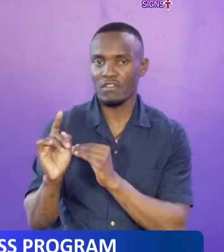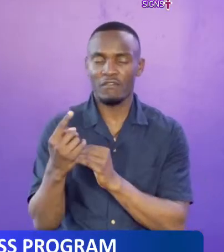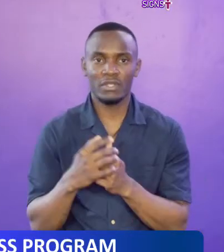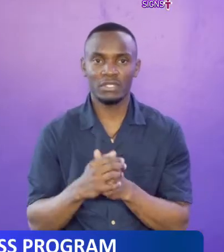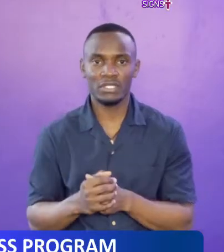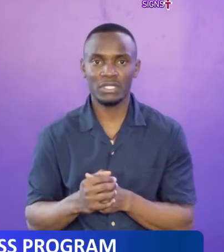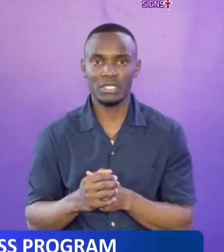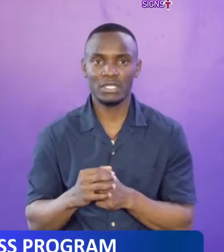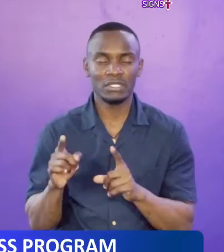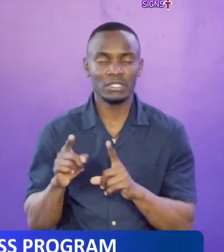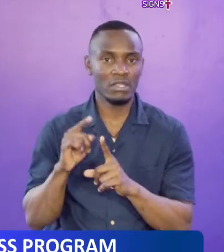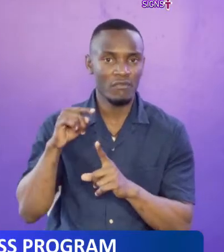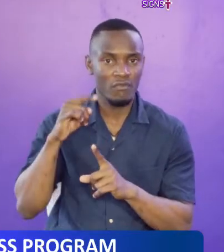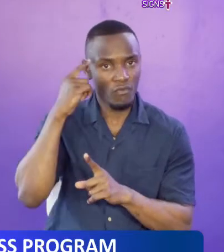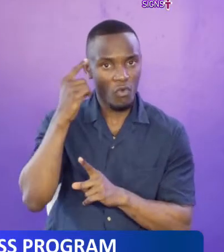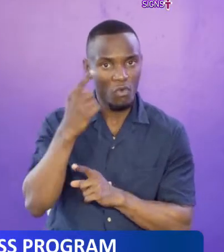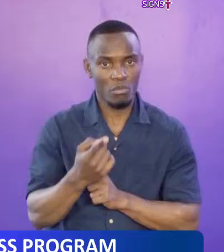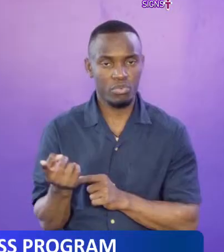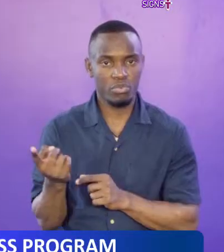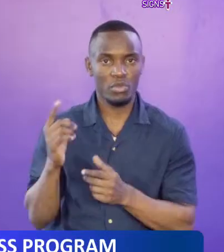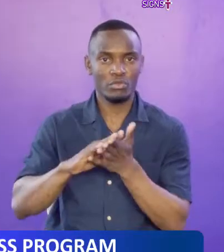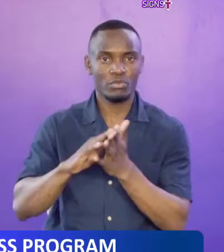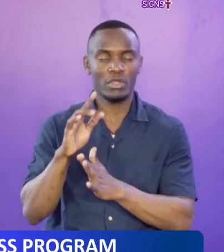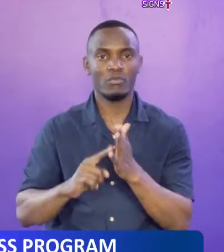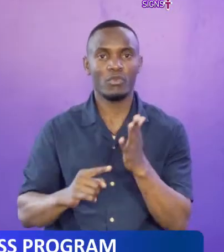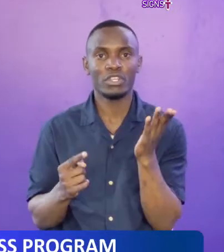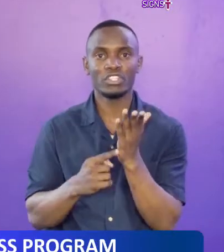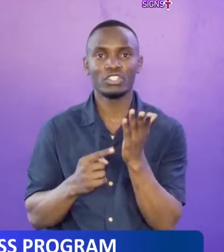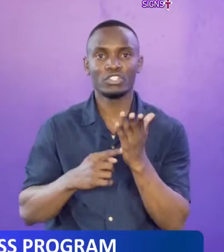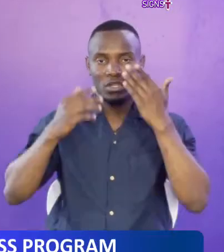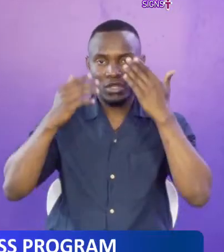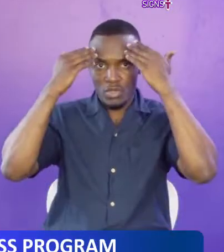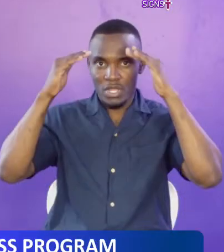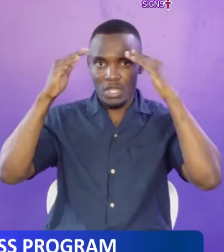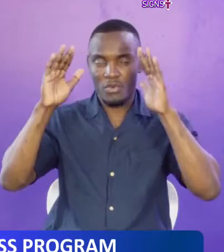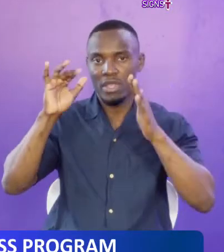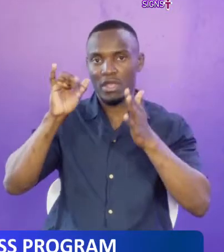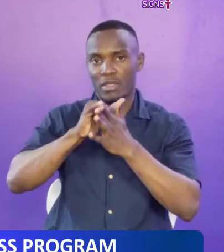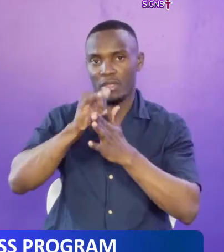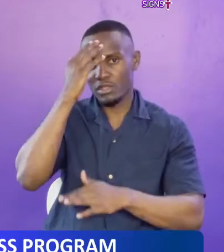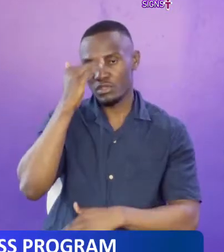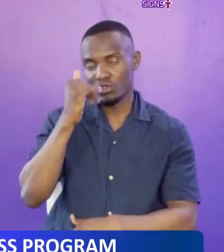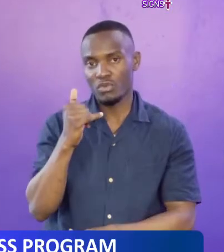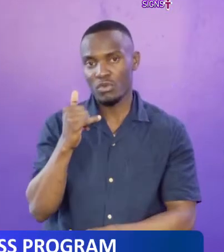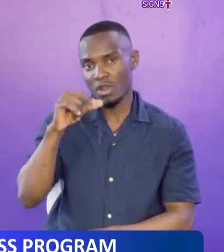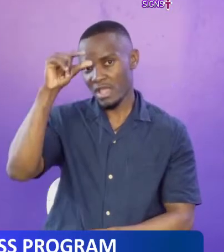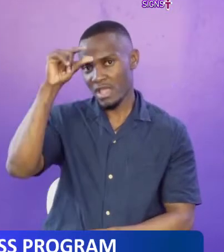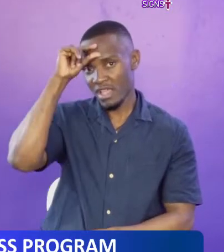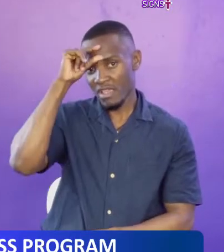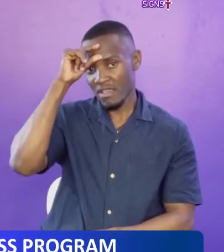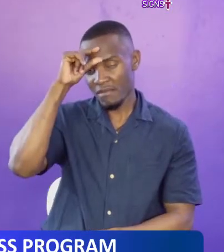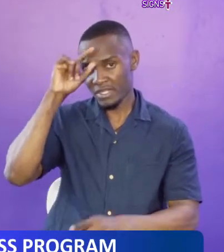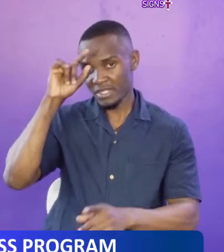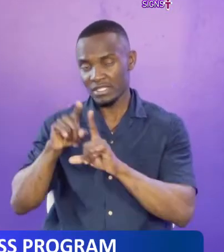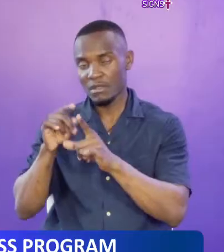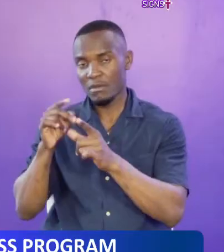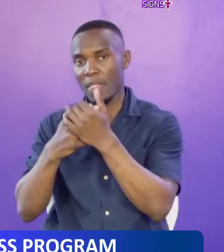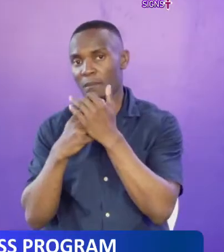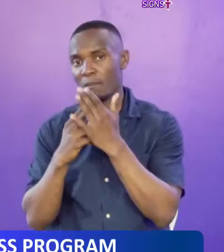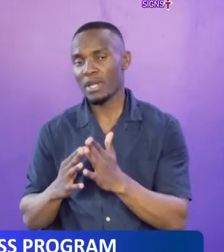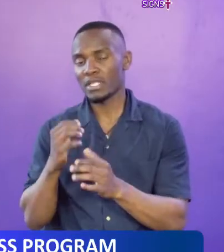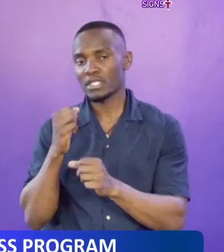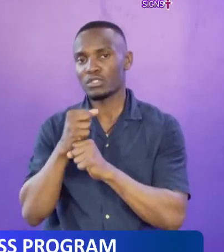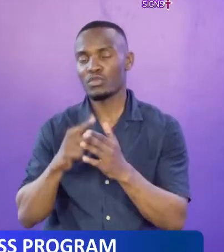digital aware, and that is why the government and partners are implementing the